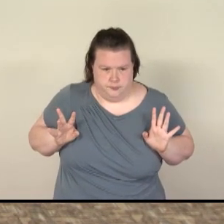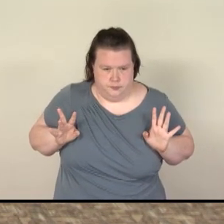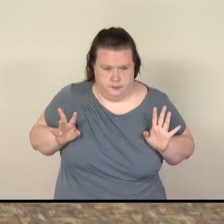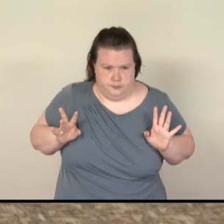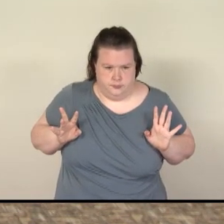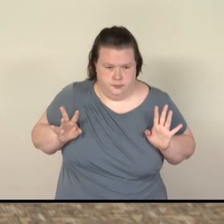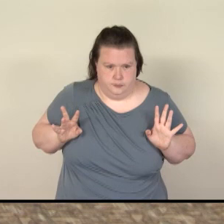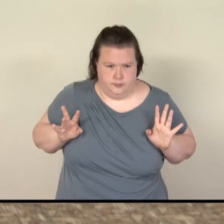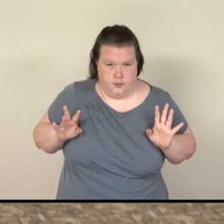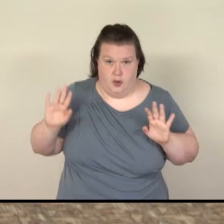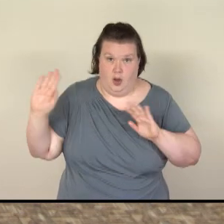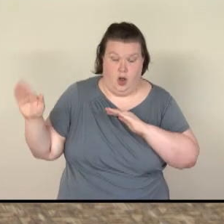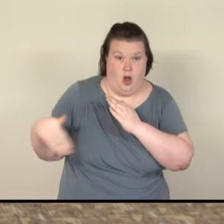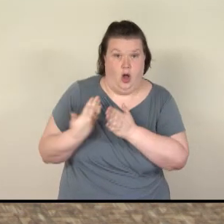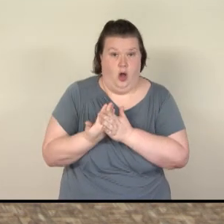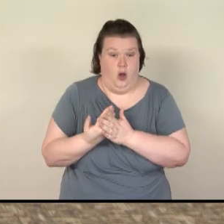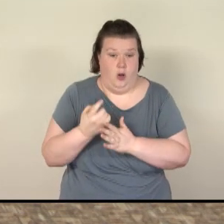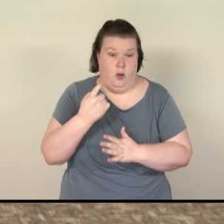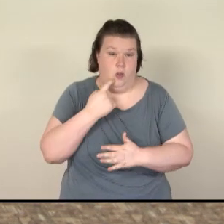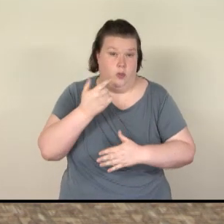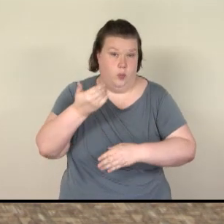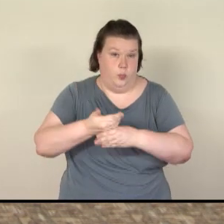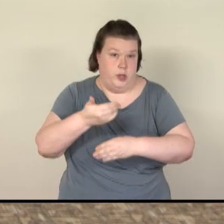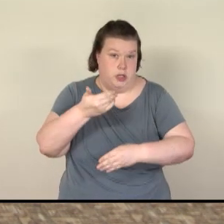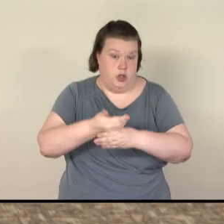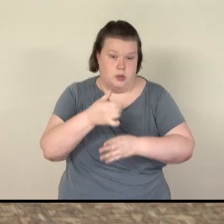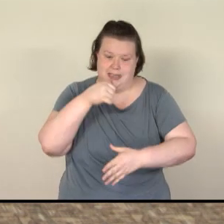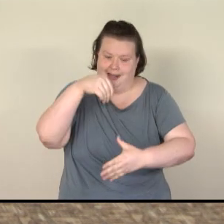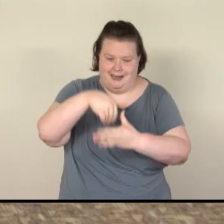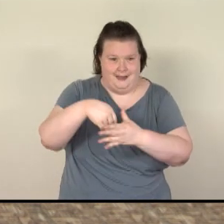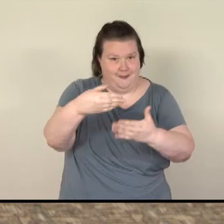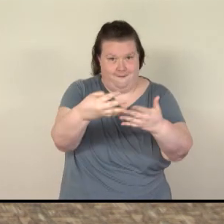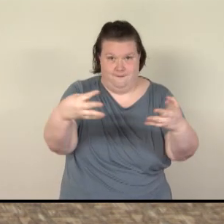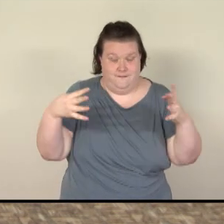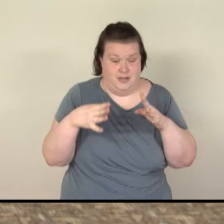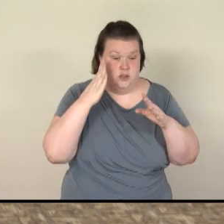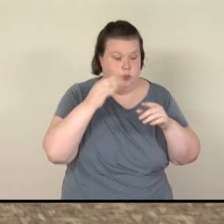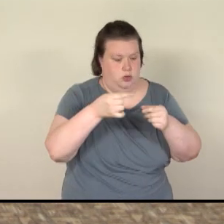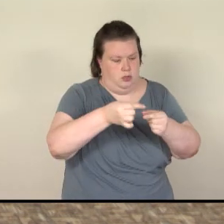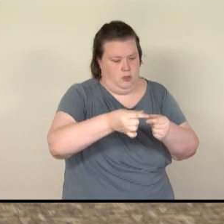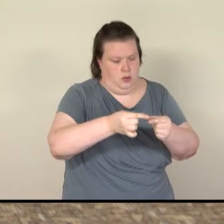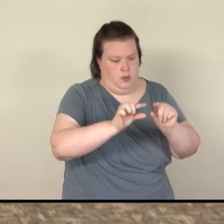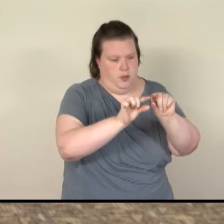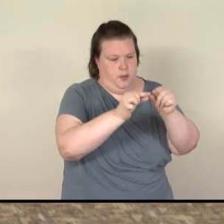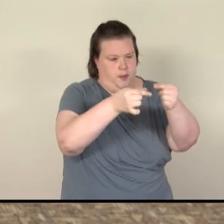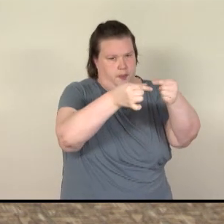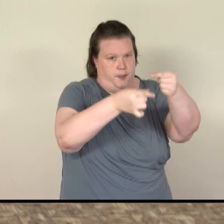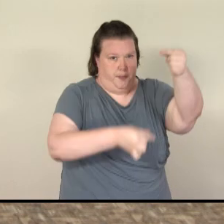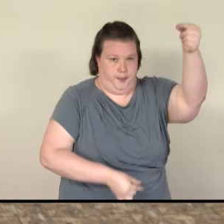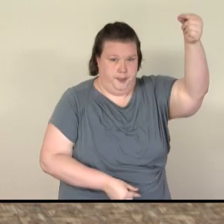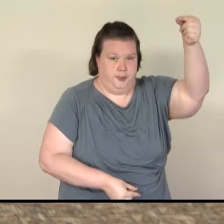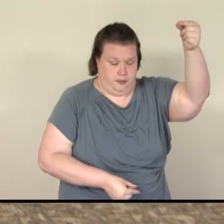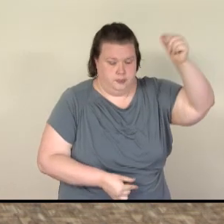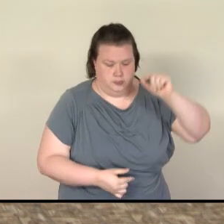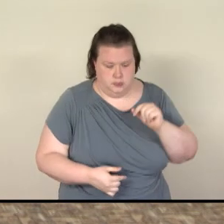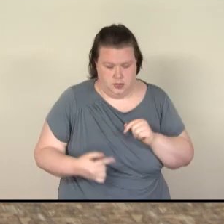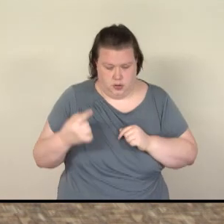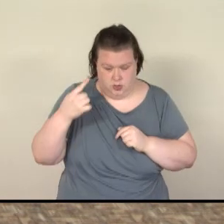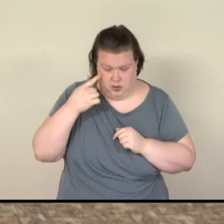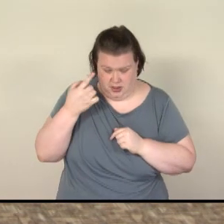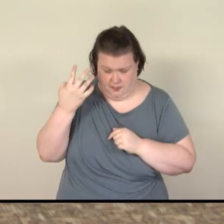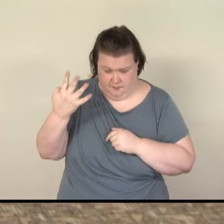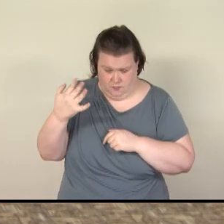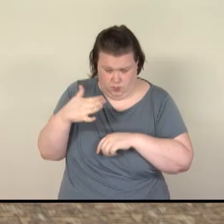all the windows that aren't within the 8-foot fence. Do you see that basically the whole front side, those 4 surfaces